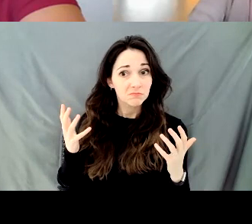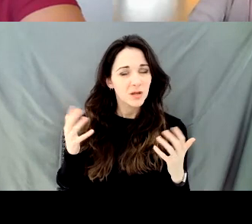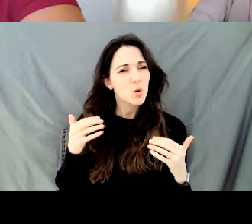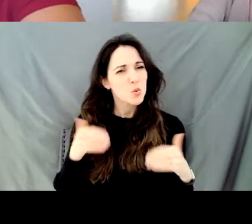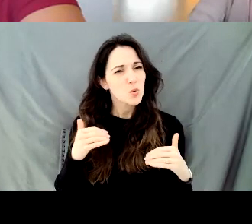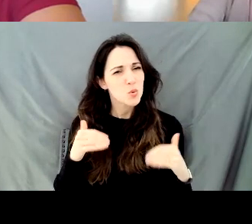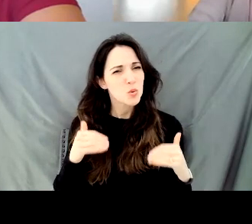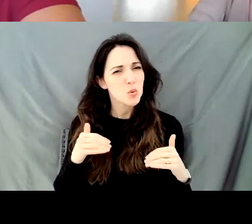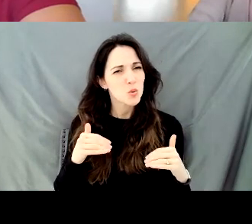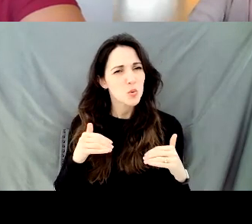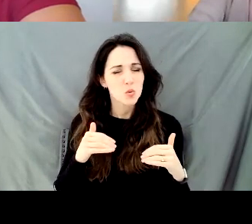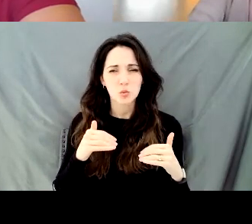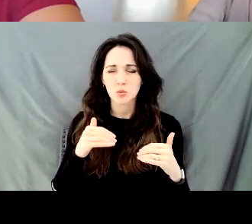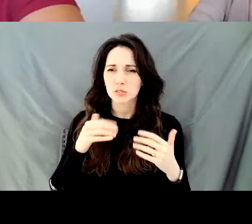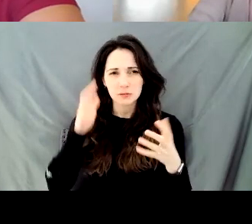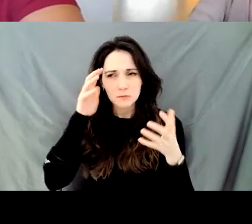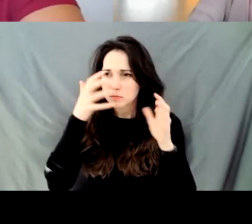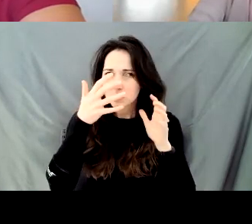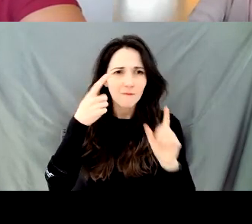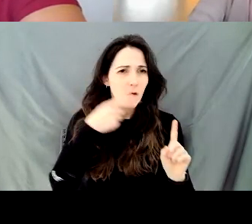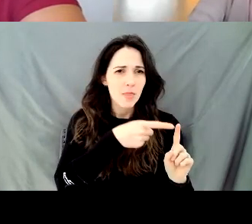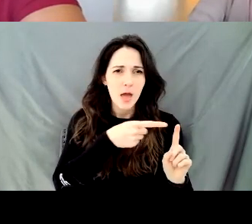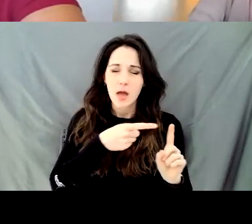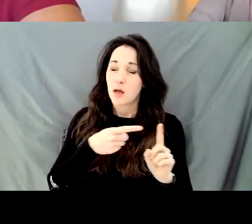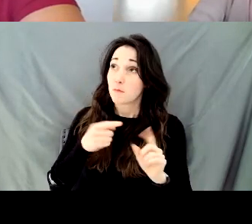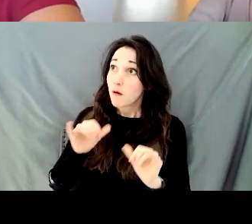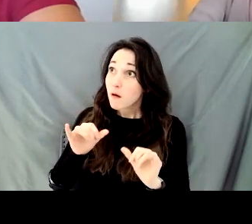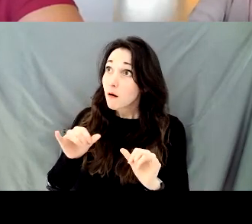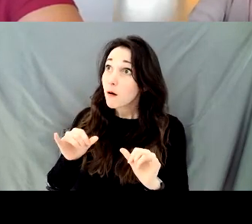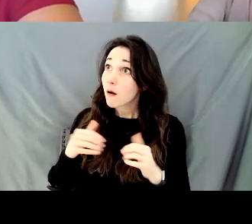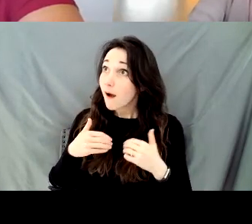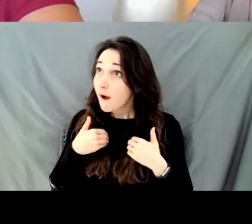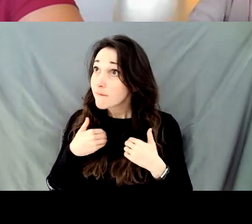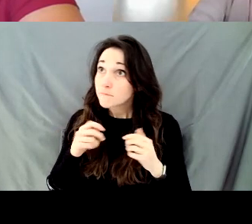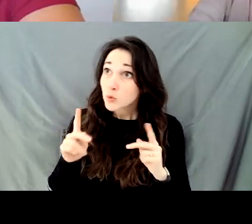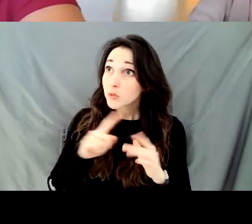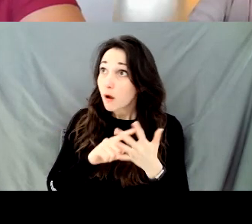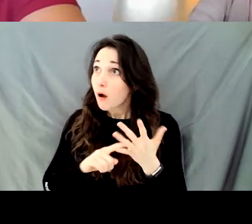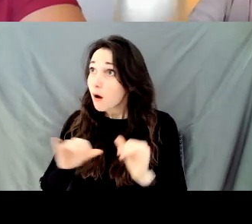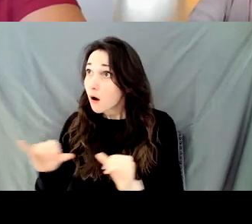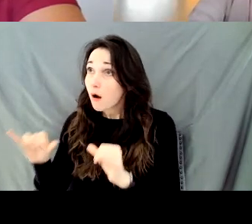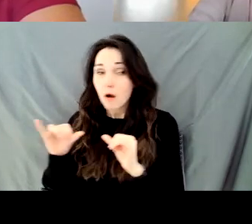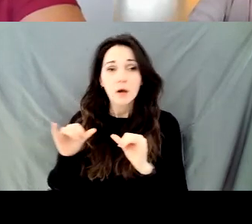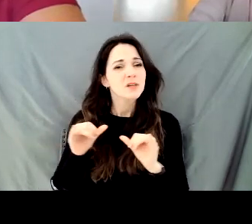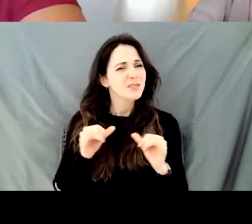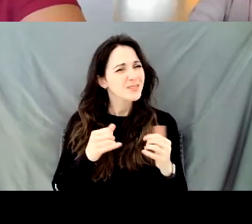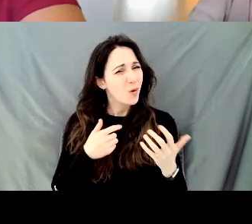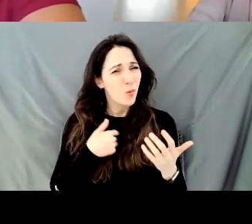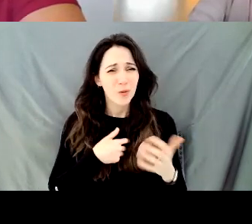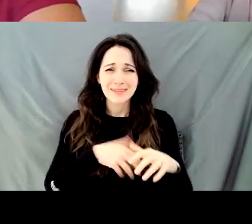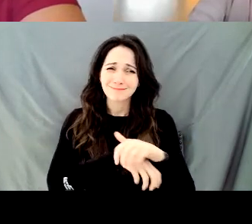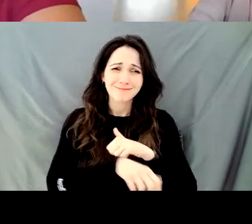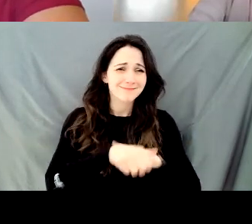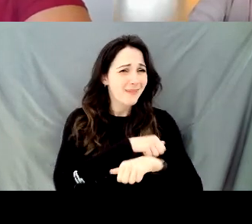that mold. I think as higher education institutions, we can do a lot of work there by doing outreach events, especially like